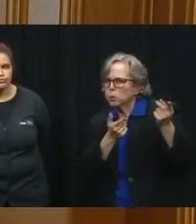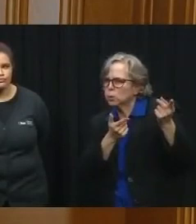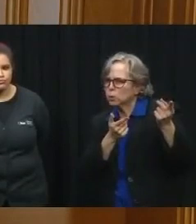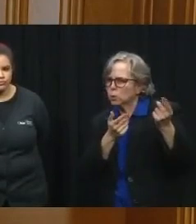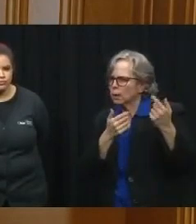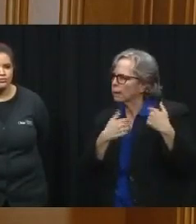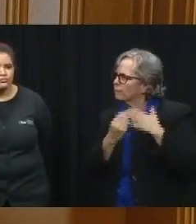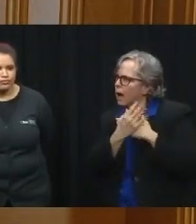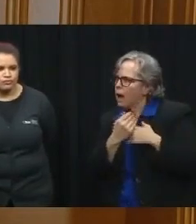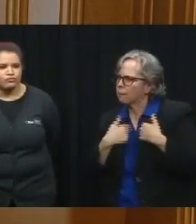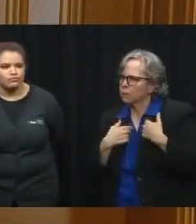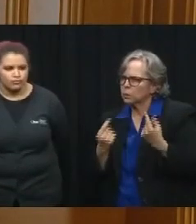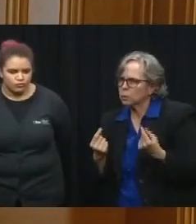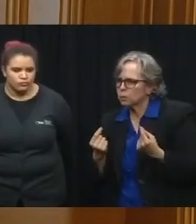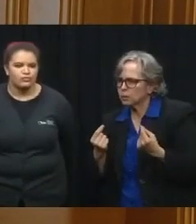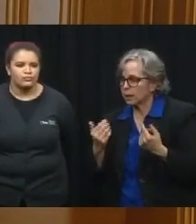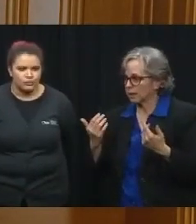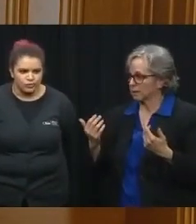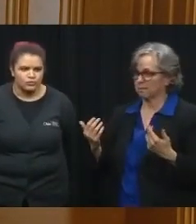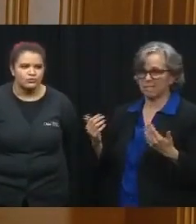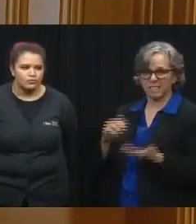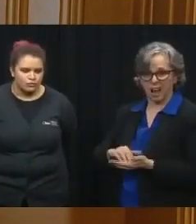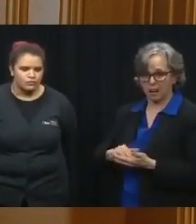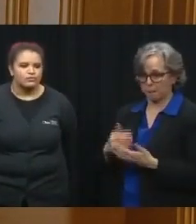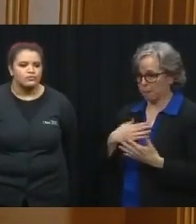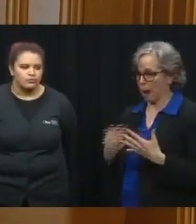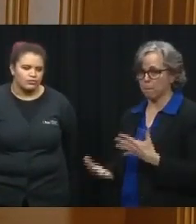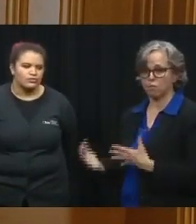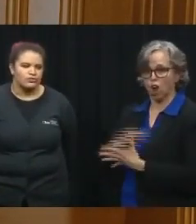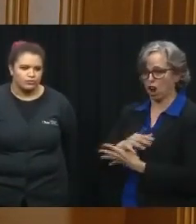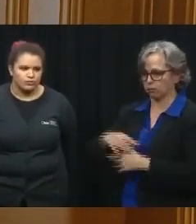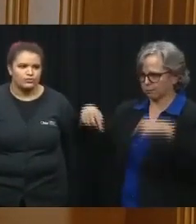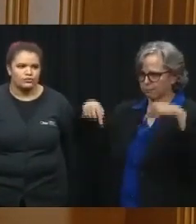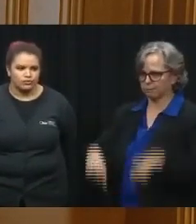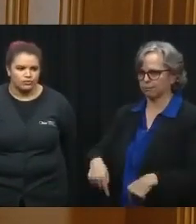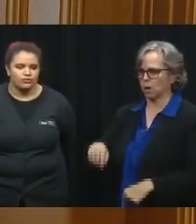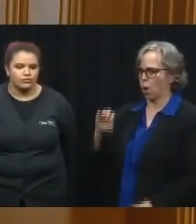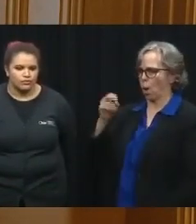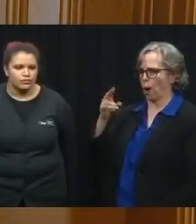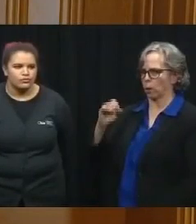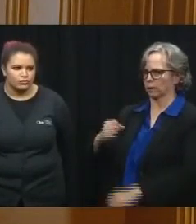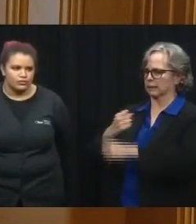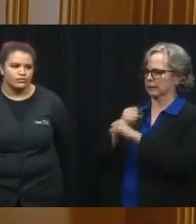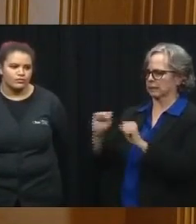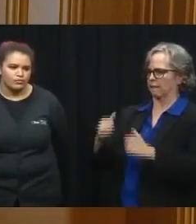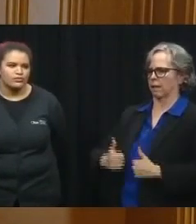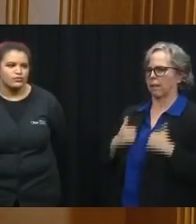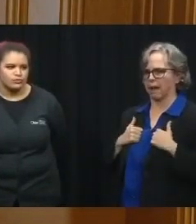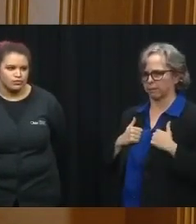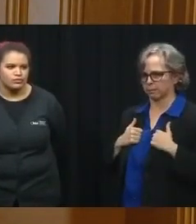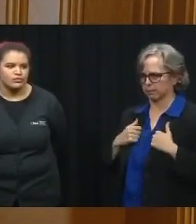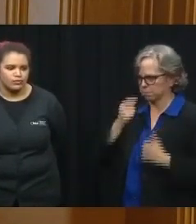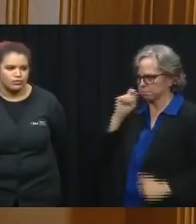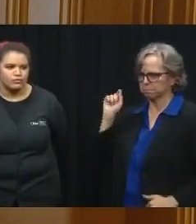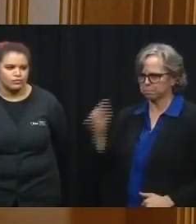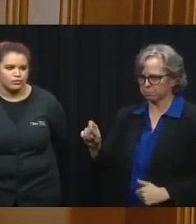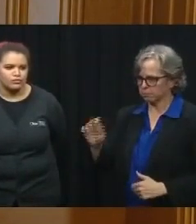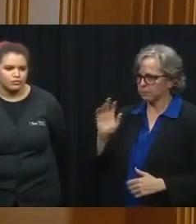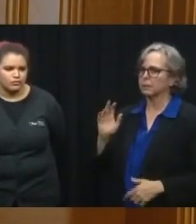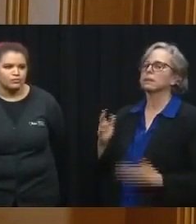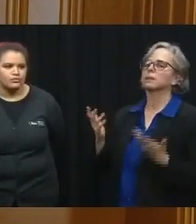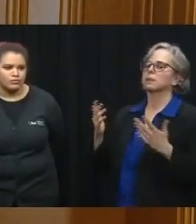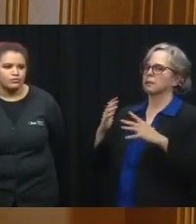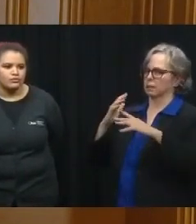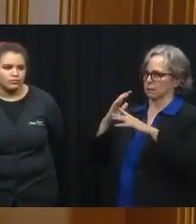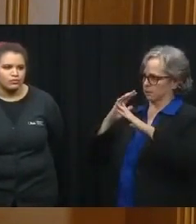not inconsistent. They're not mutually exclusive. Save lives, get our economy moving. We're doing what we